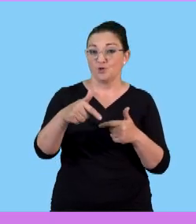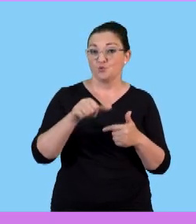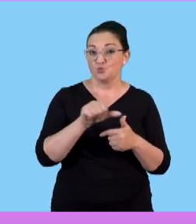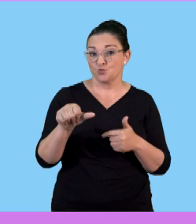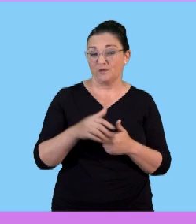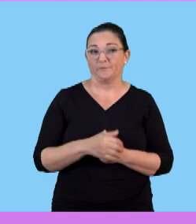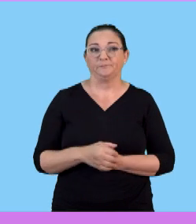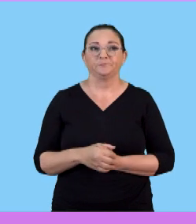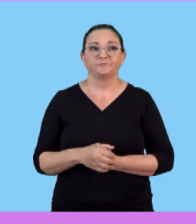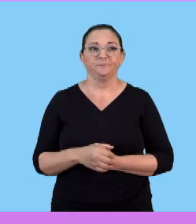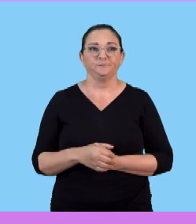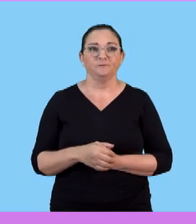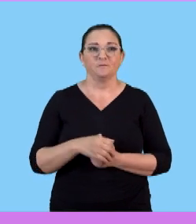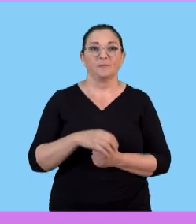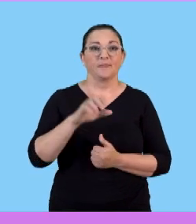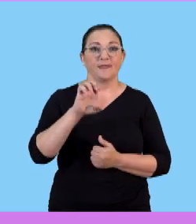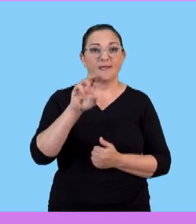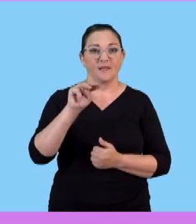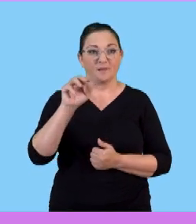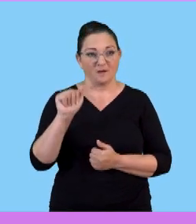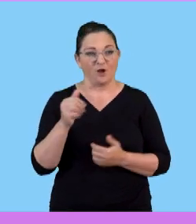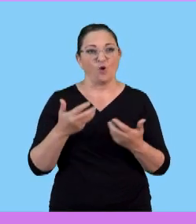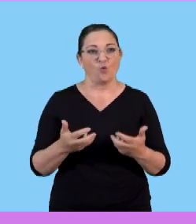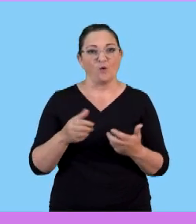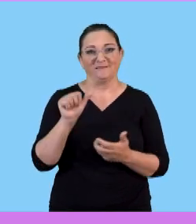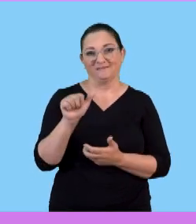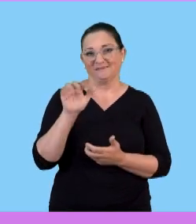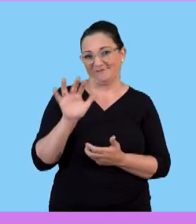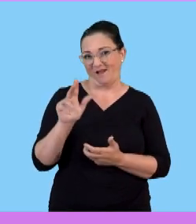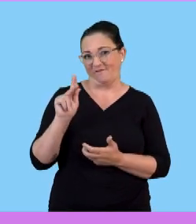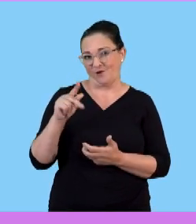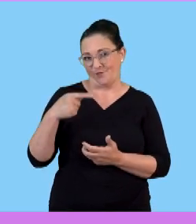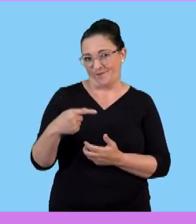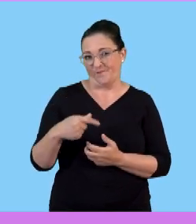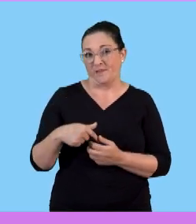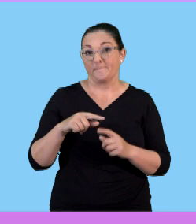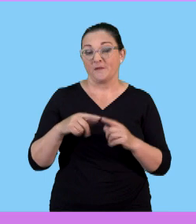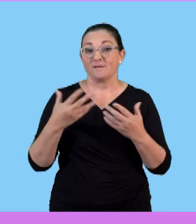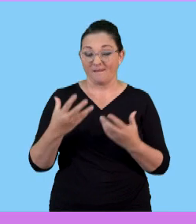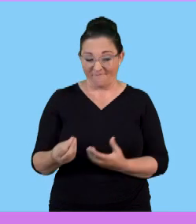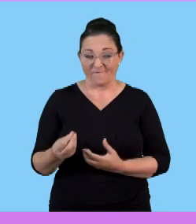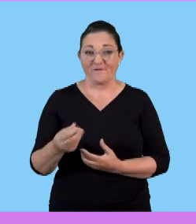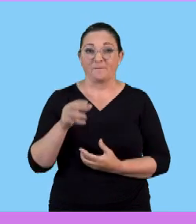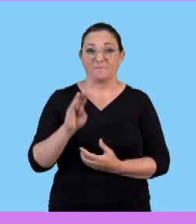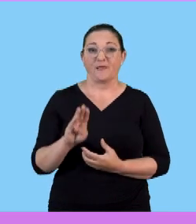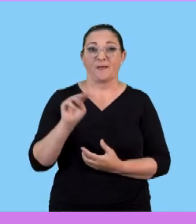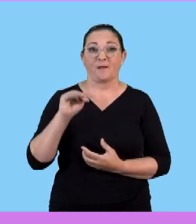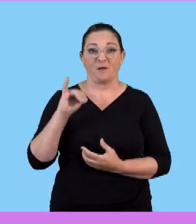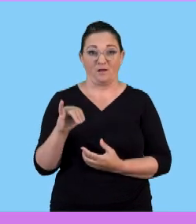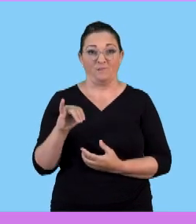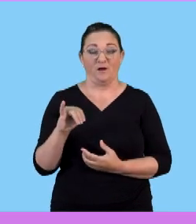this upcoming week. So here I've indicated that Emma weighs 65 kilograms and has a BMI